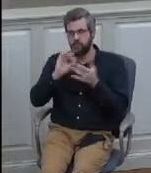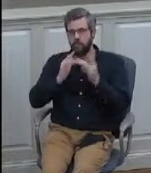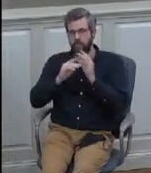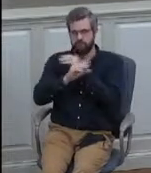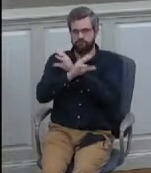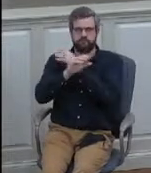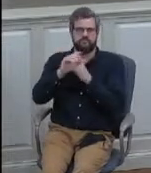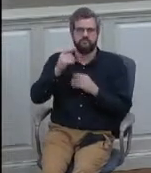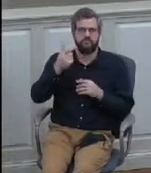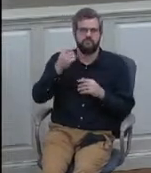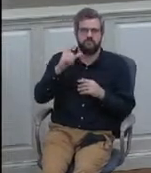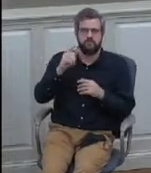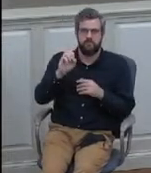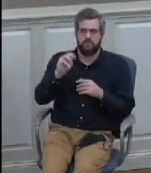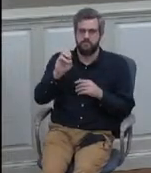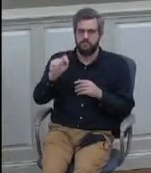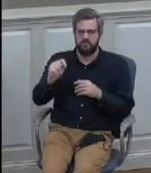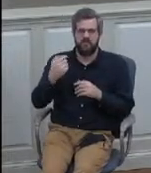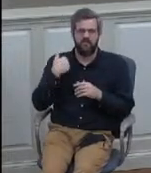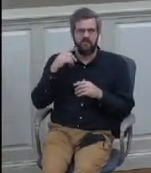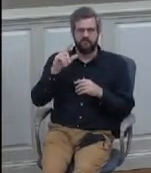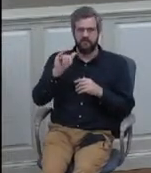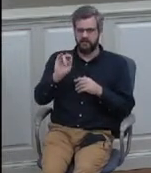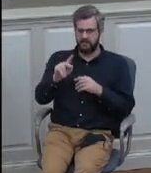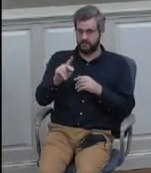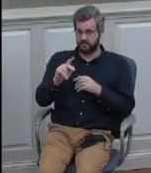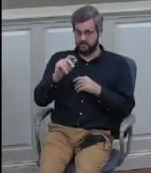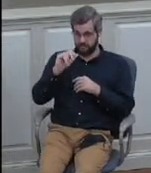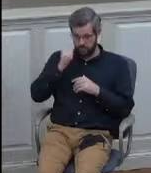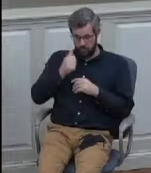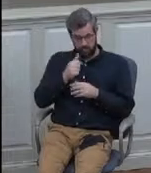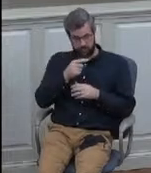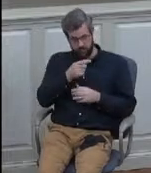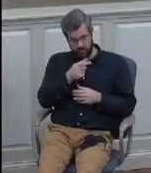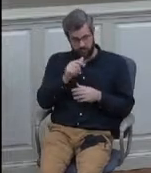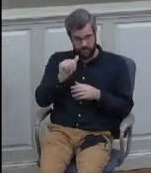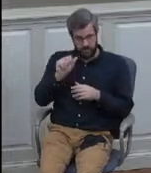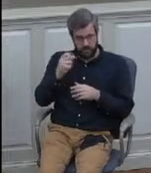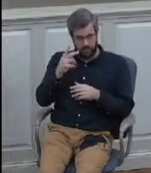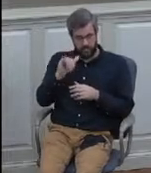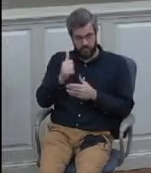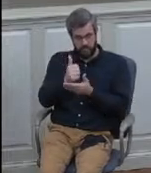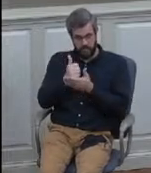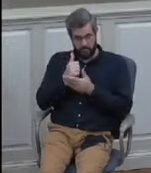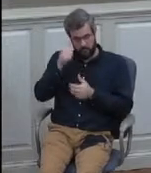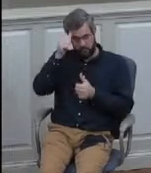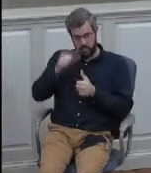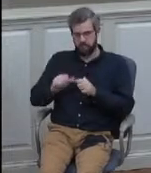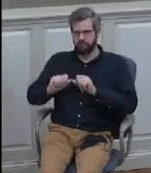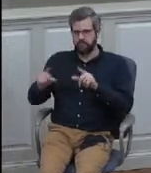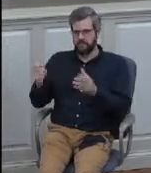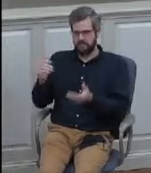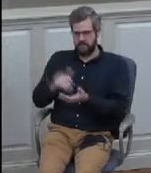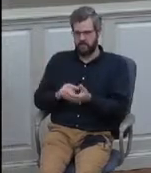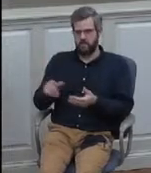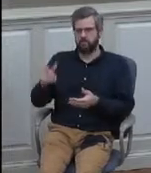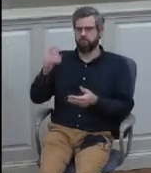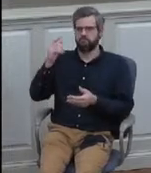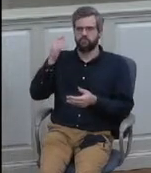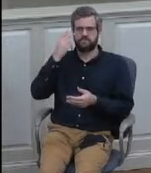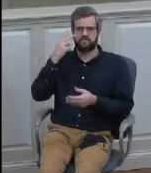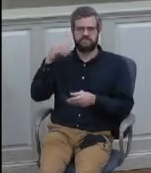And so we'll send this back out to you tomorrow, mm-hmm. if Ashley will help me remember. And we'll get this back out to you so it's fresh in your